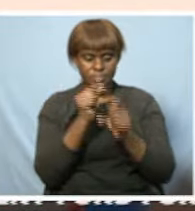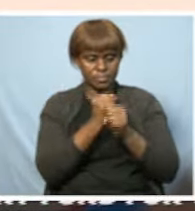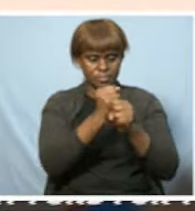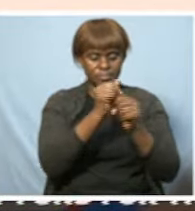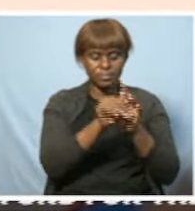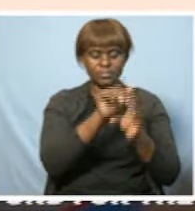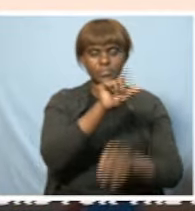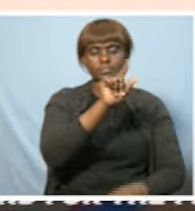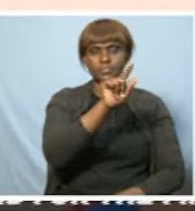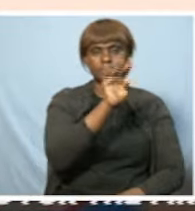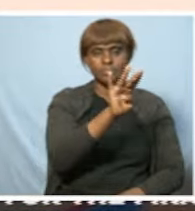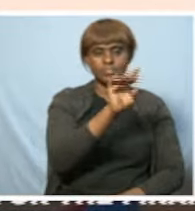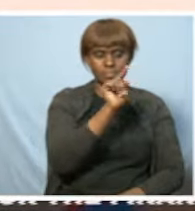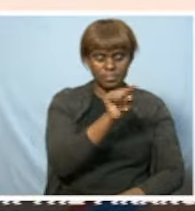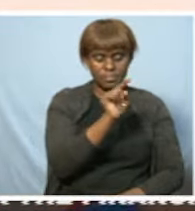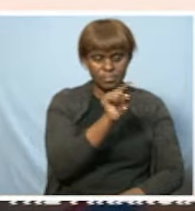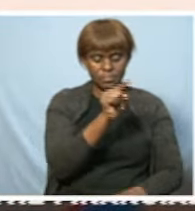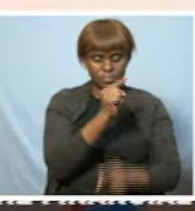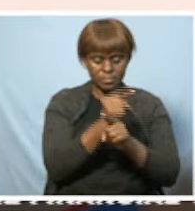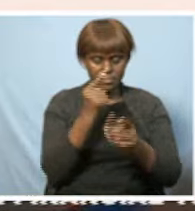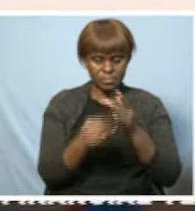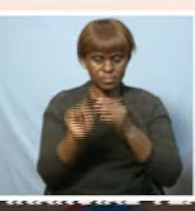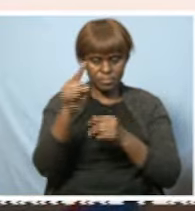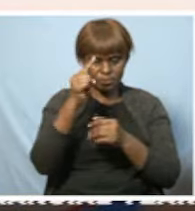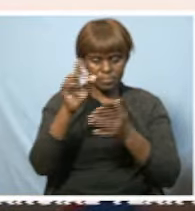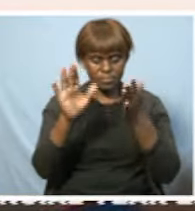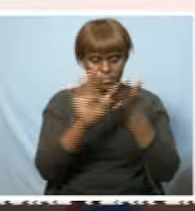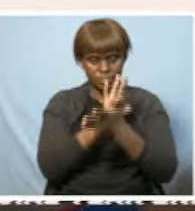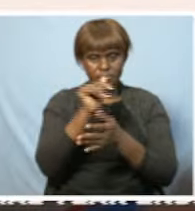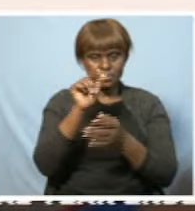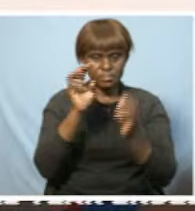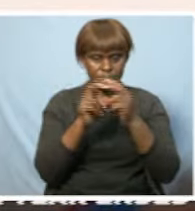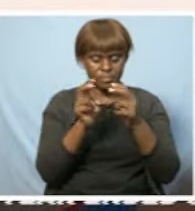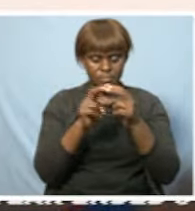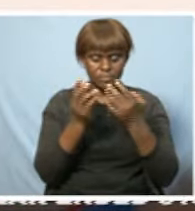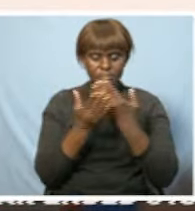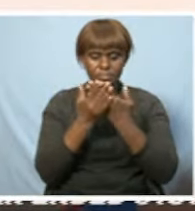2024 on just the first page of the contract. I submit, Chair.